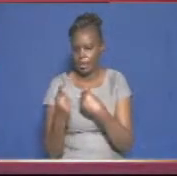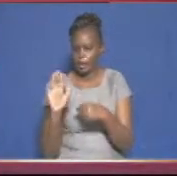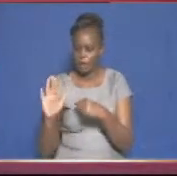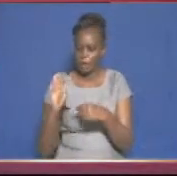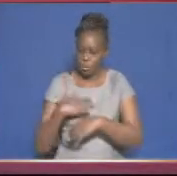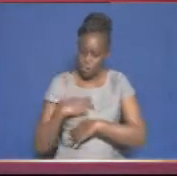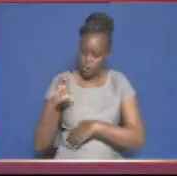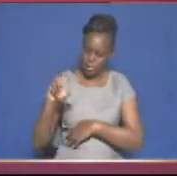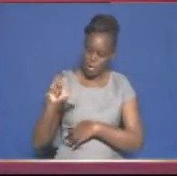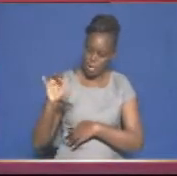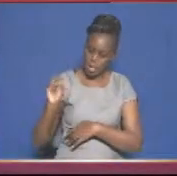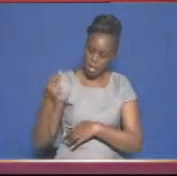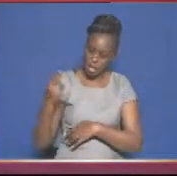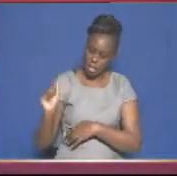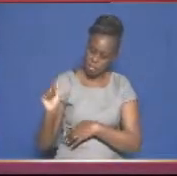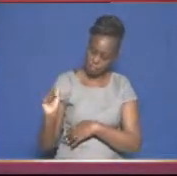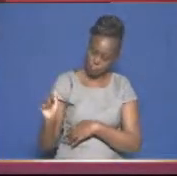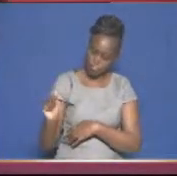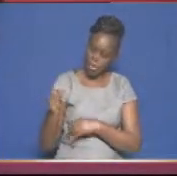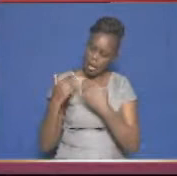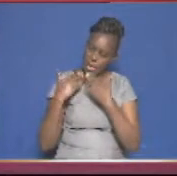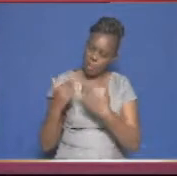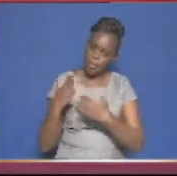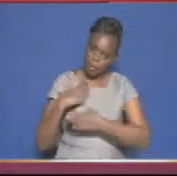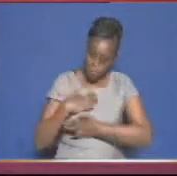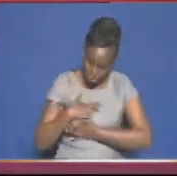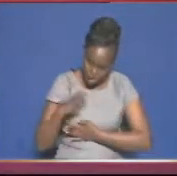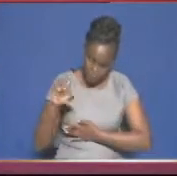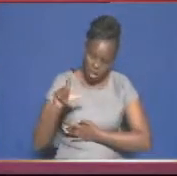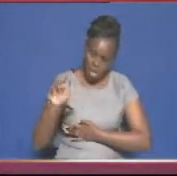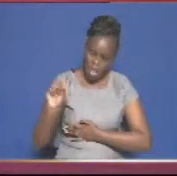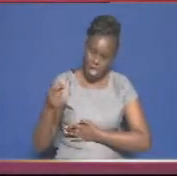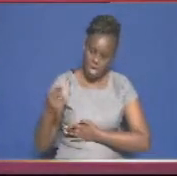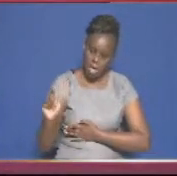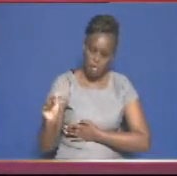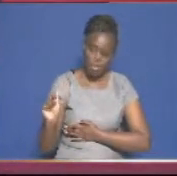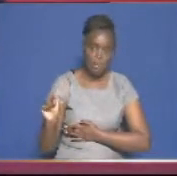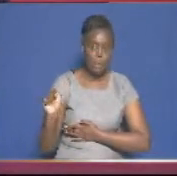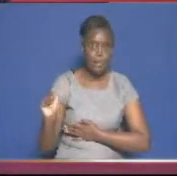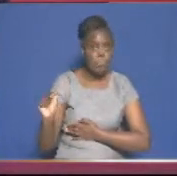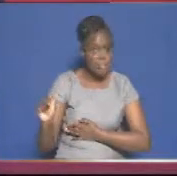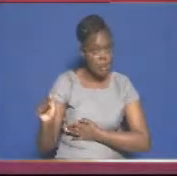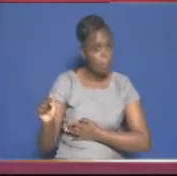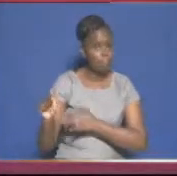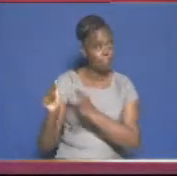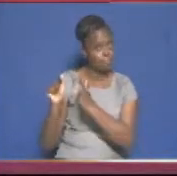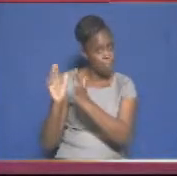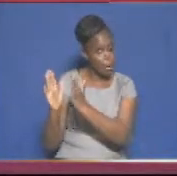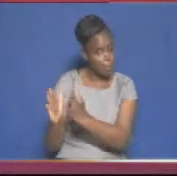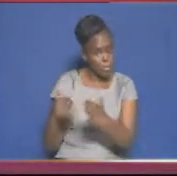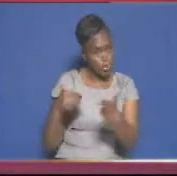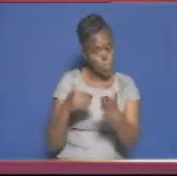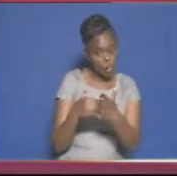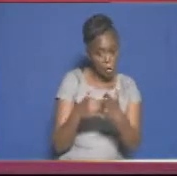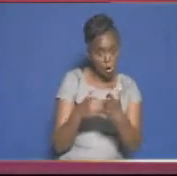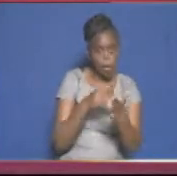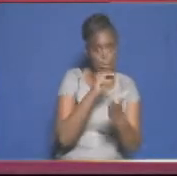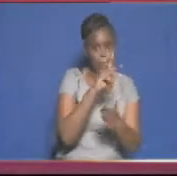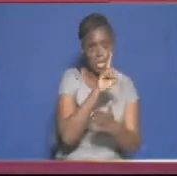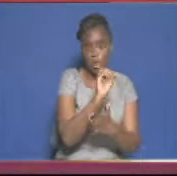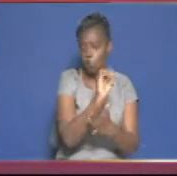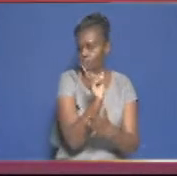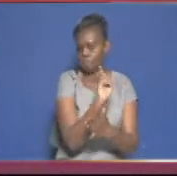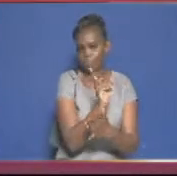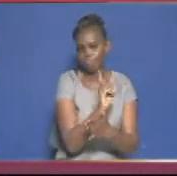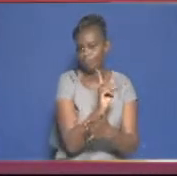Elisha. And I want to thank Elisha because, Mr. Speaker, he's not among the people who blocked Mediwe from accessing the president.